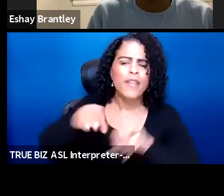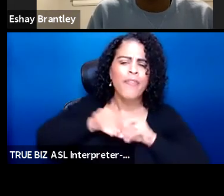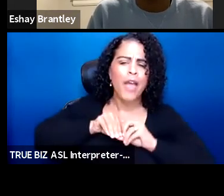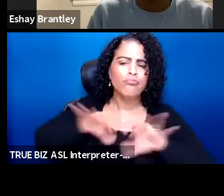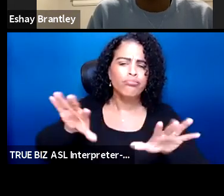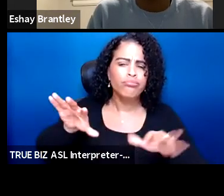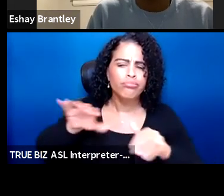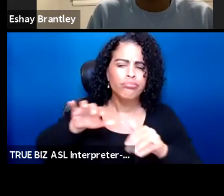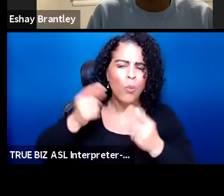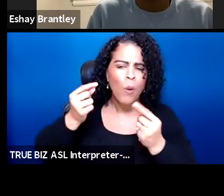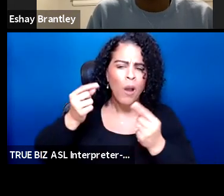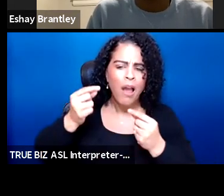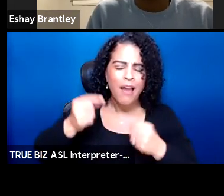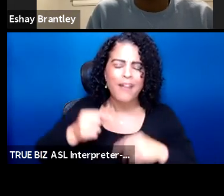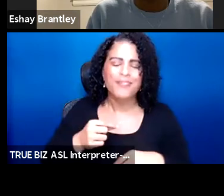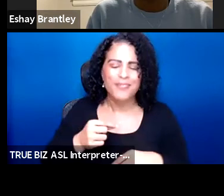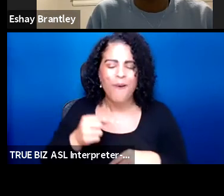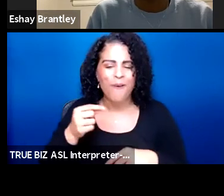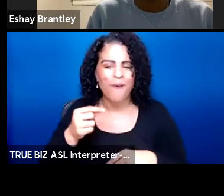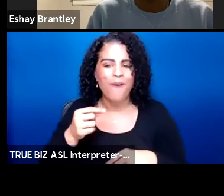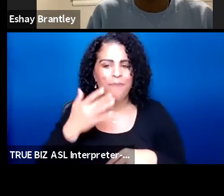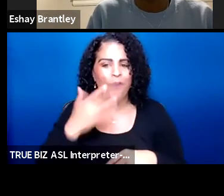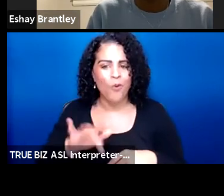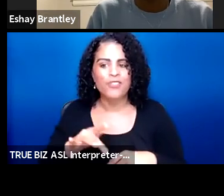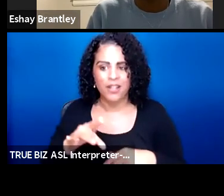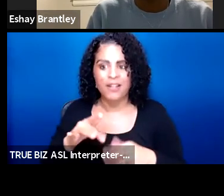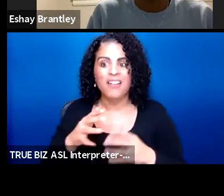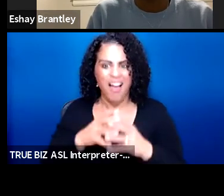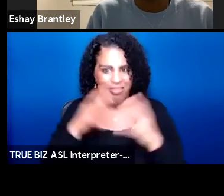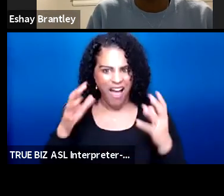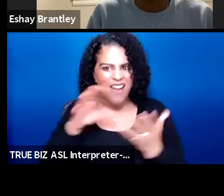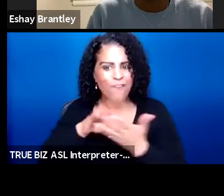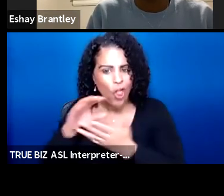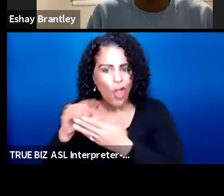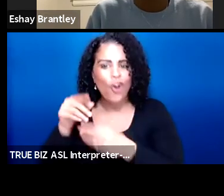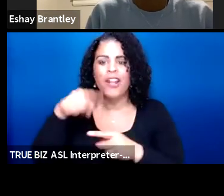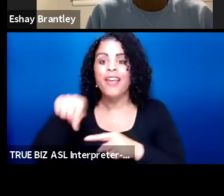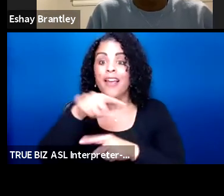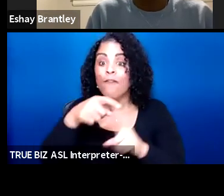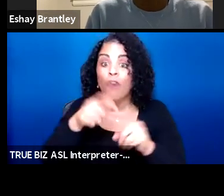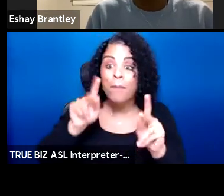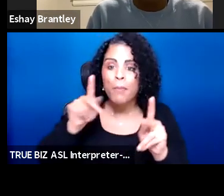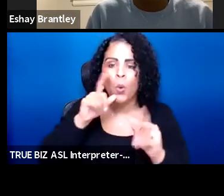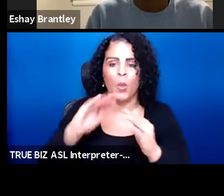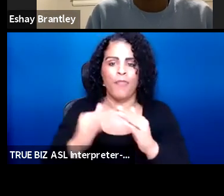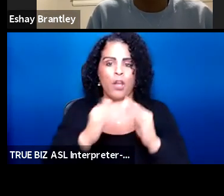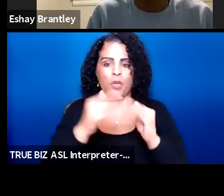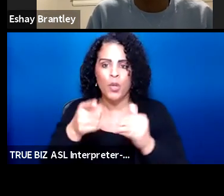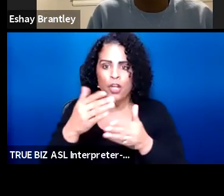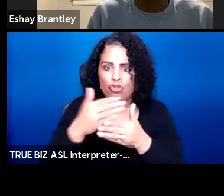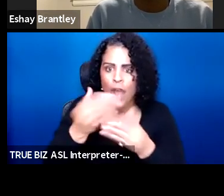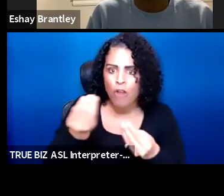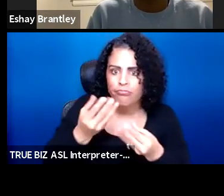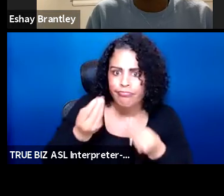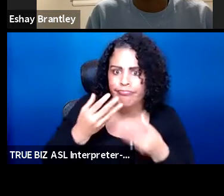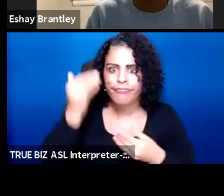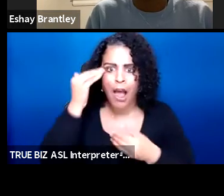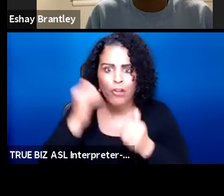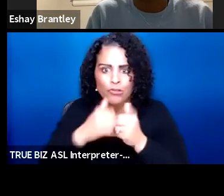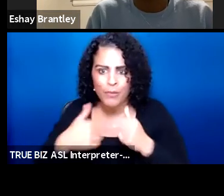and I'm fortunate because so much of my learnings come from people from the community who are, like, sharing resources with me, sharing